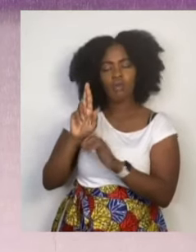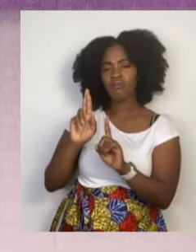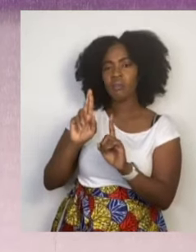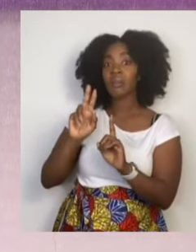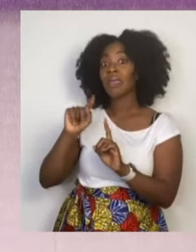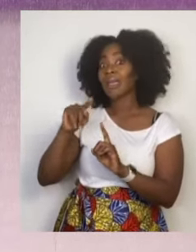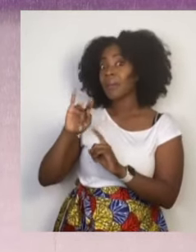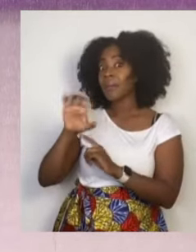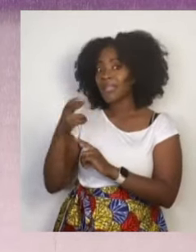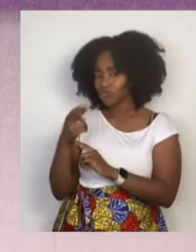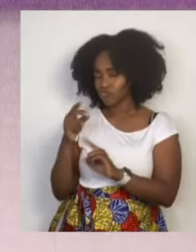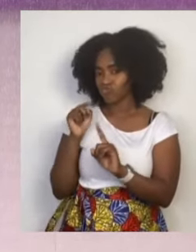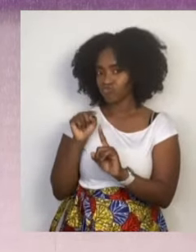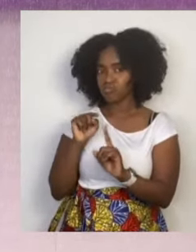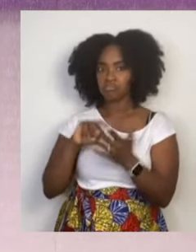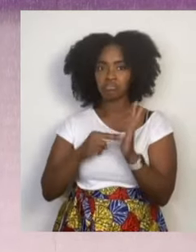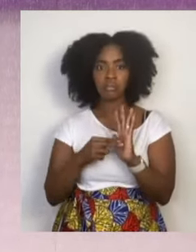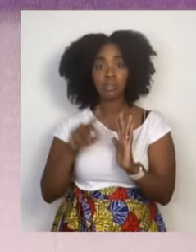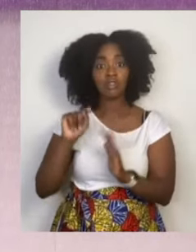seated.